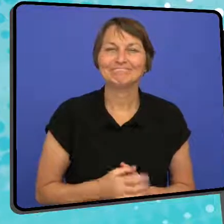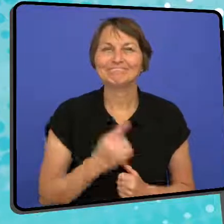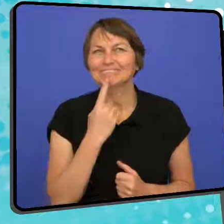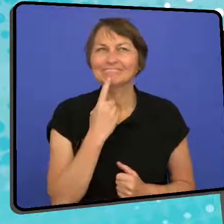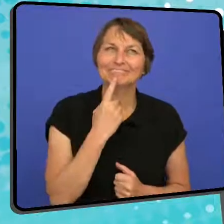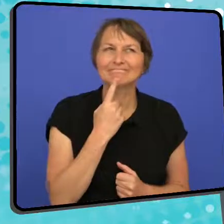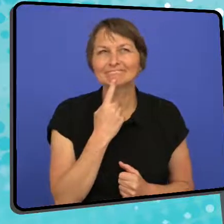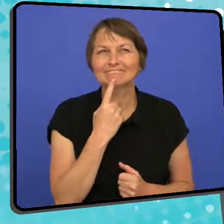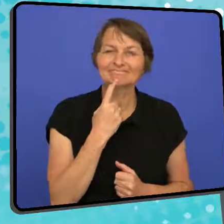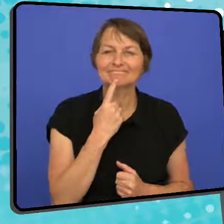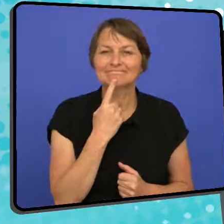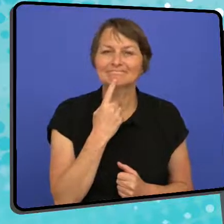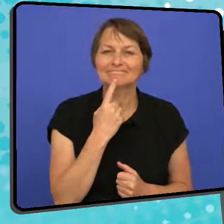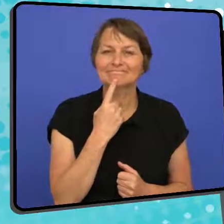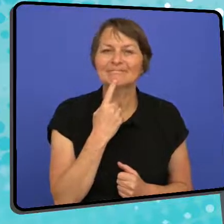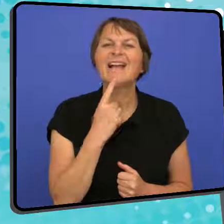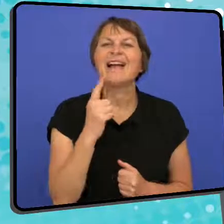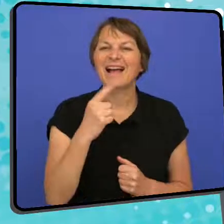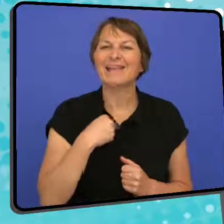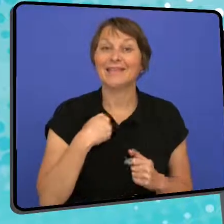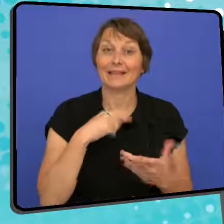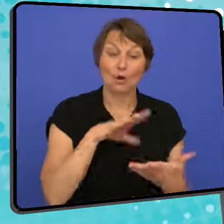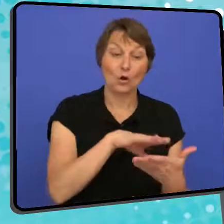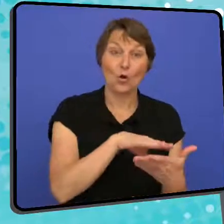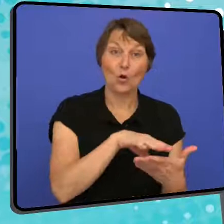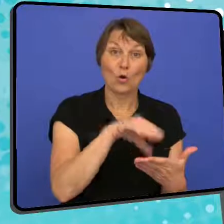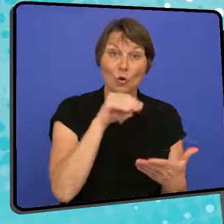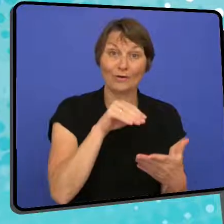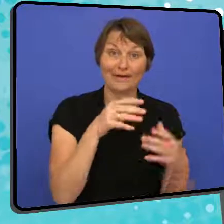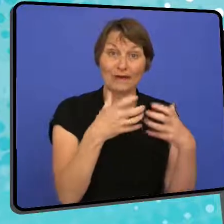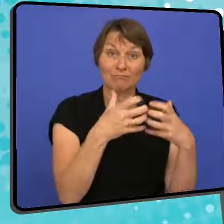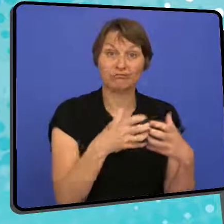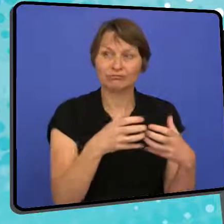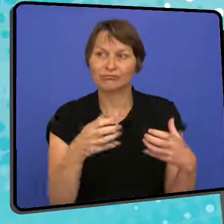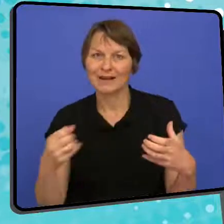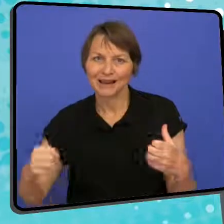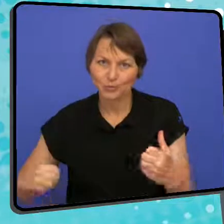Some reinforcement learning. I'm getting into. Yeah.